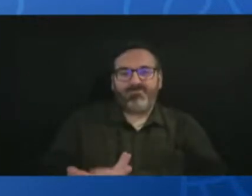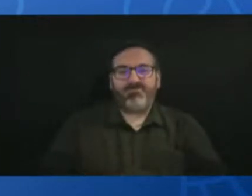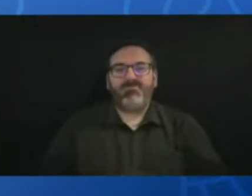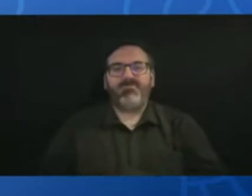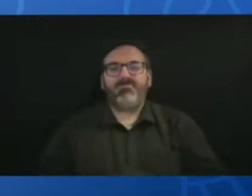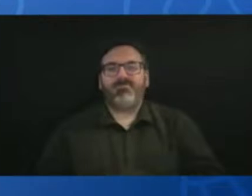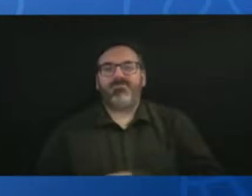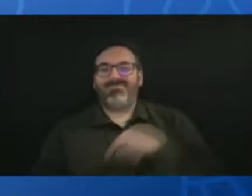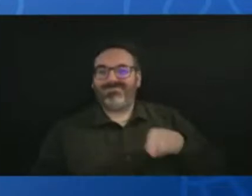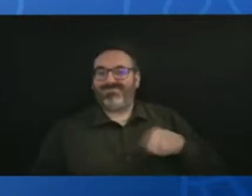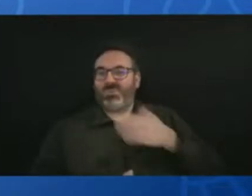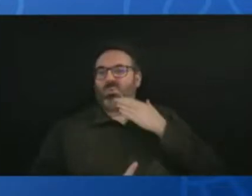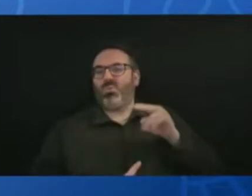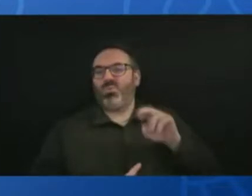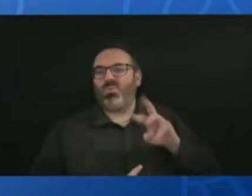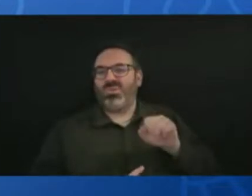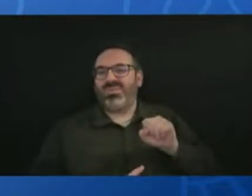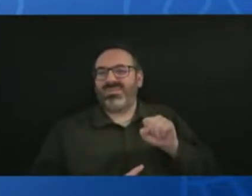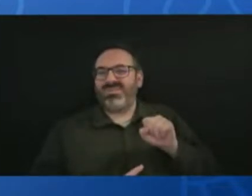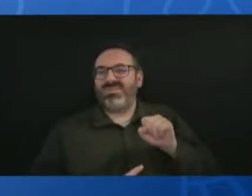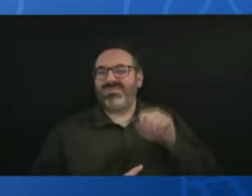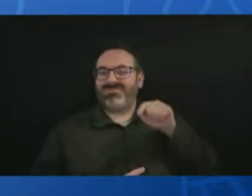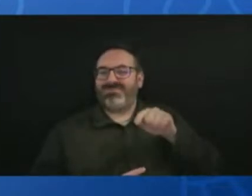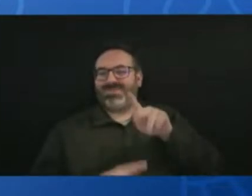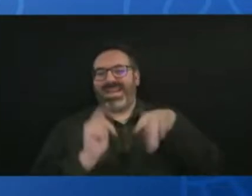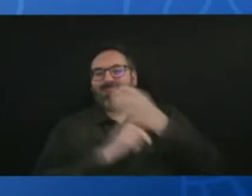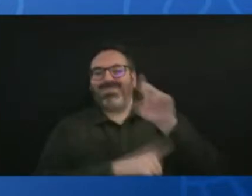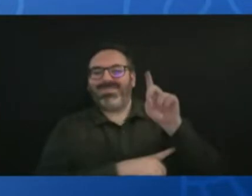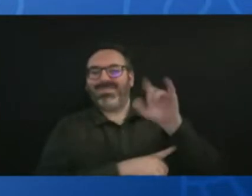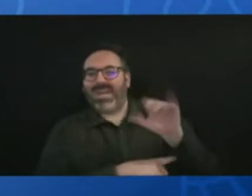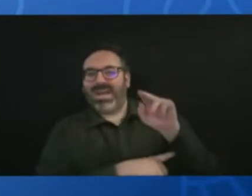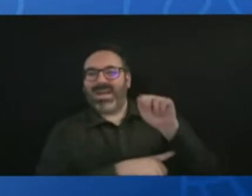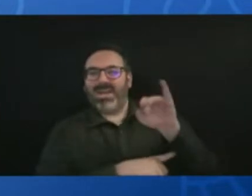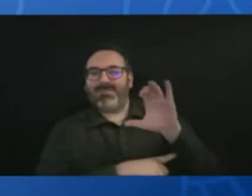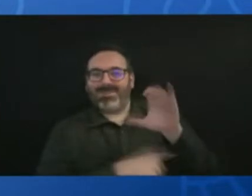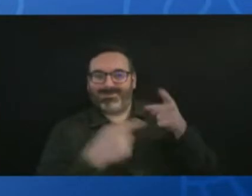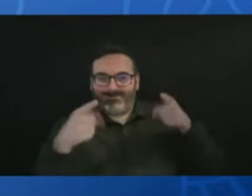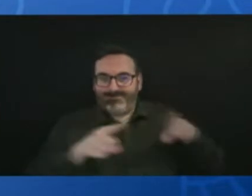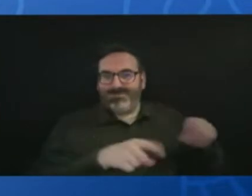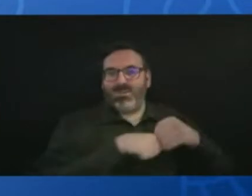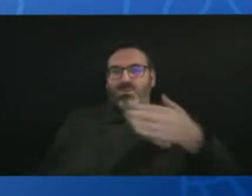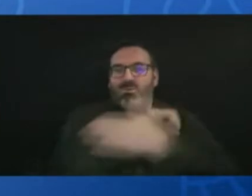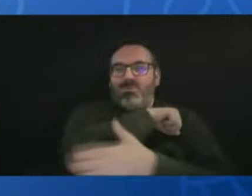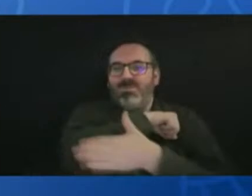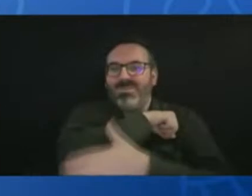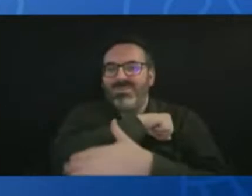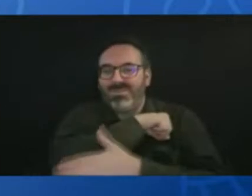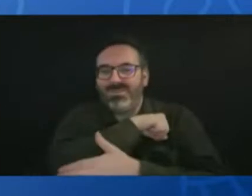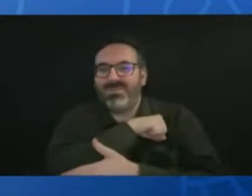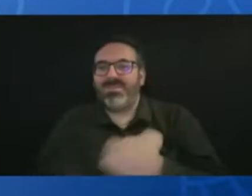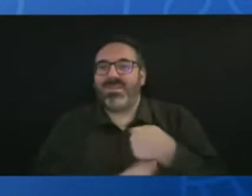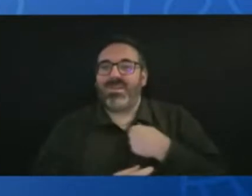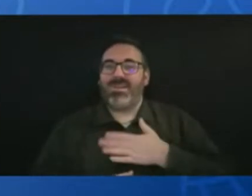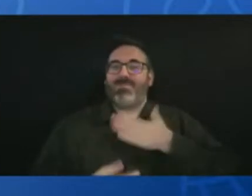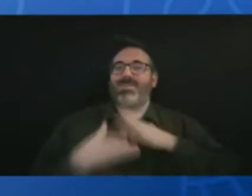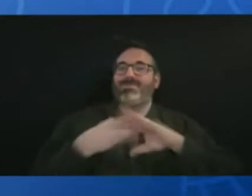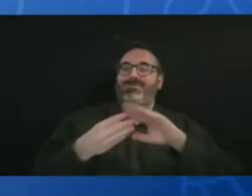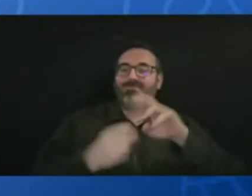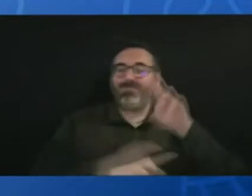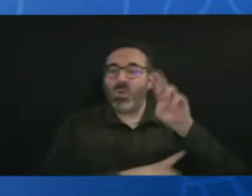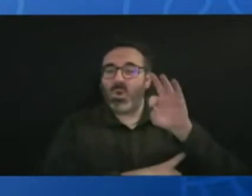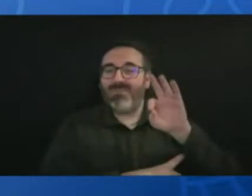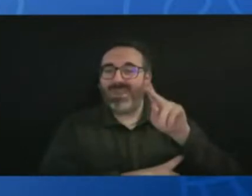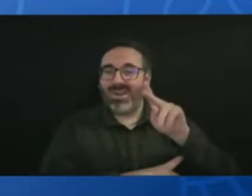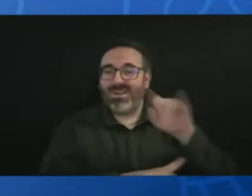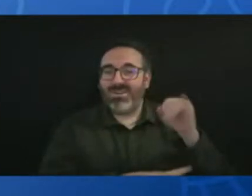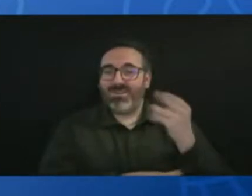that happened in this country, and now, of course, we happily can say that Robert F. Kennedy Jr. is contributing to the nature of our nation and making